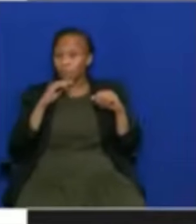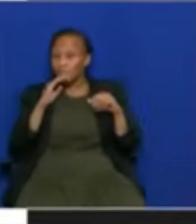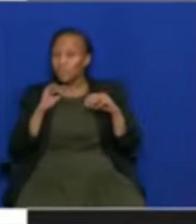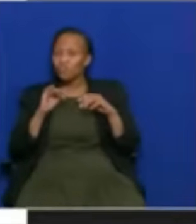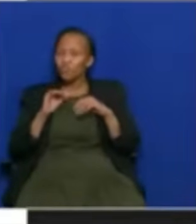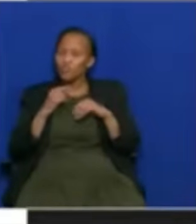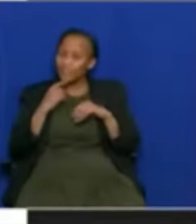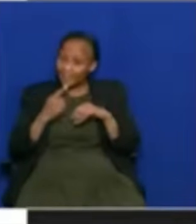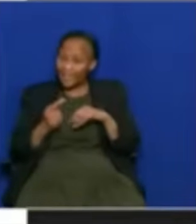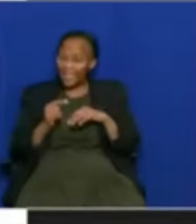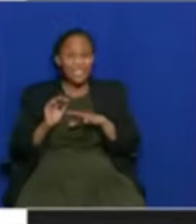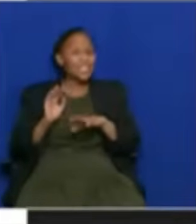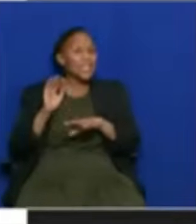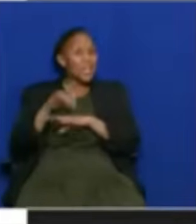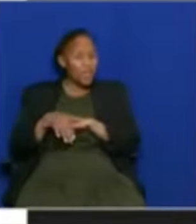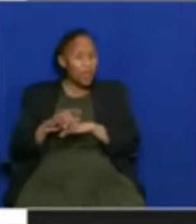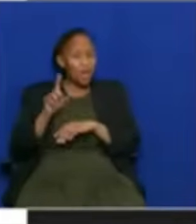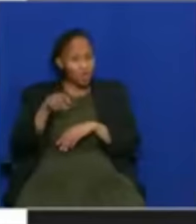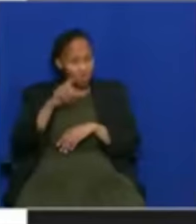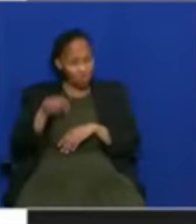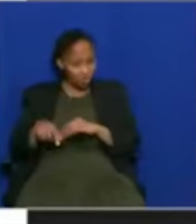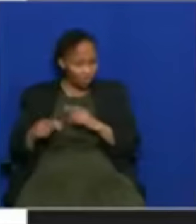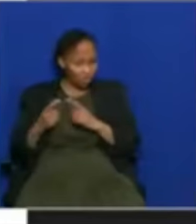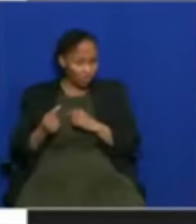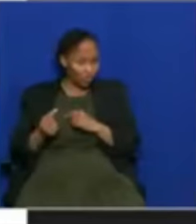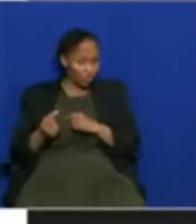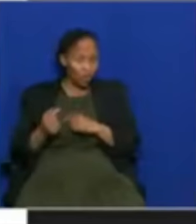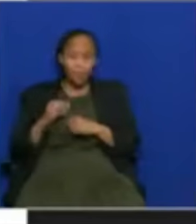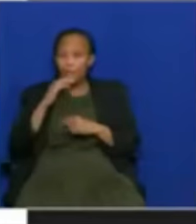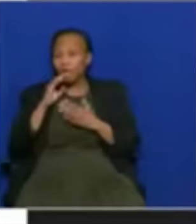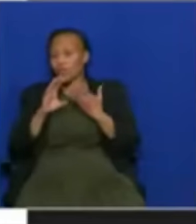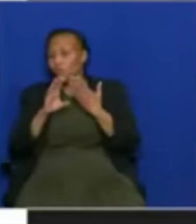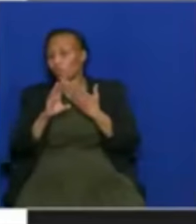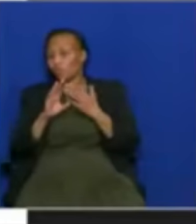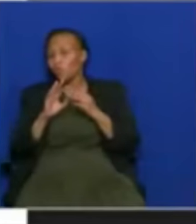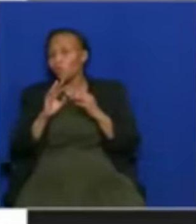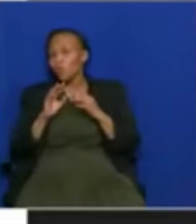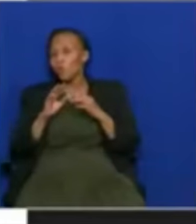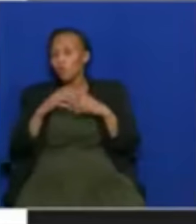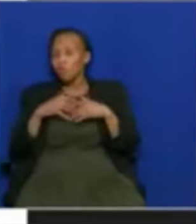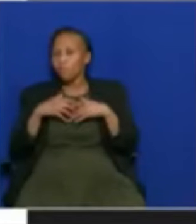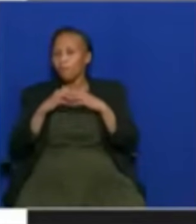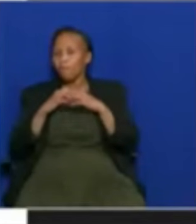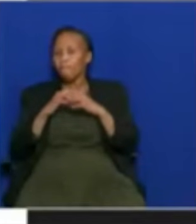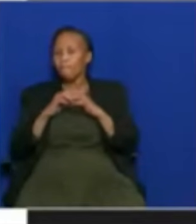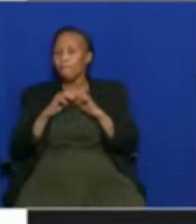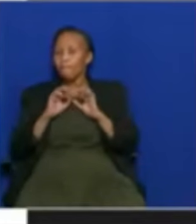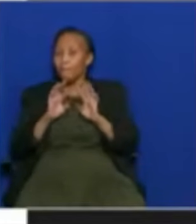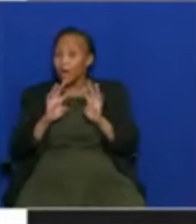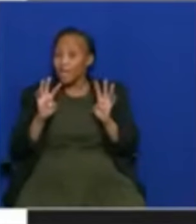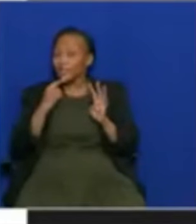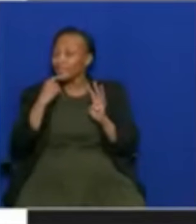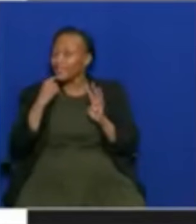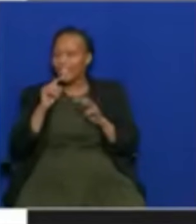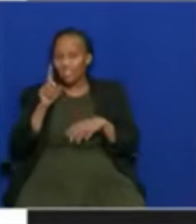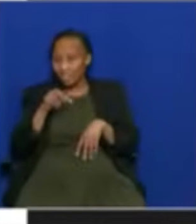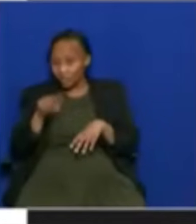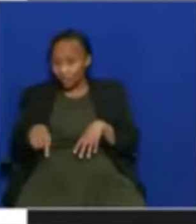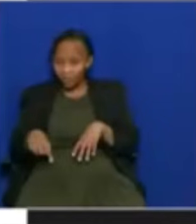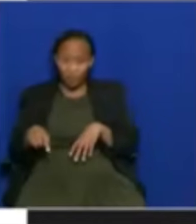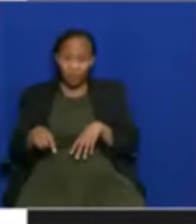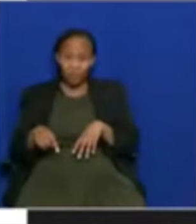using that. You insist that the constitution of the panel was irregular? Because you're now saying it's one of the irregularities in the big